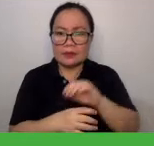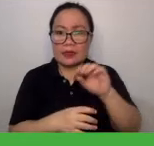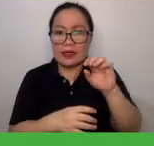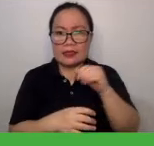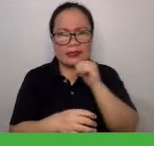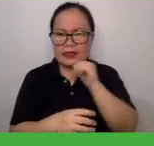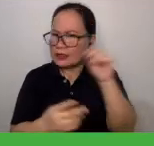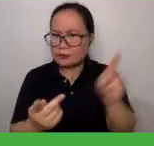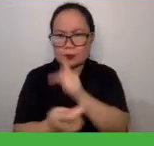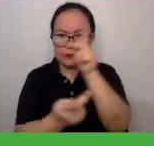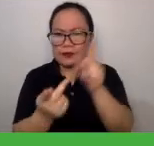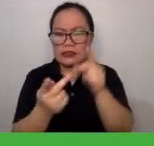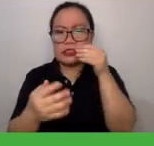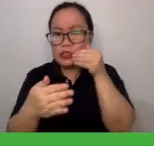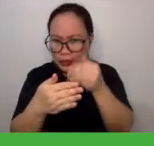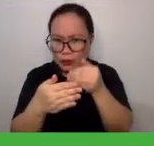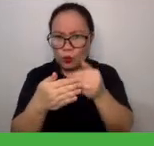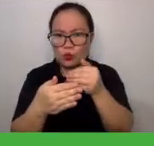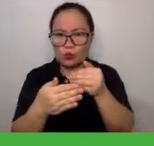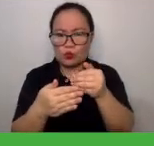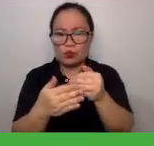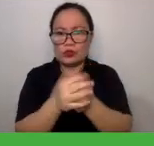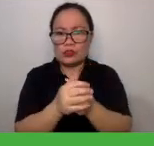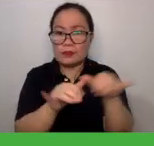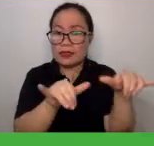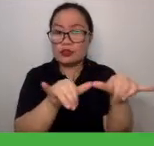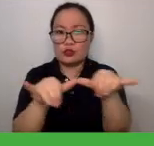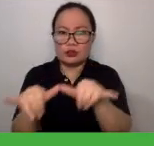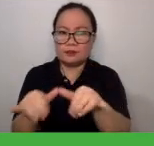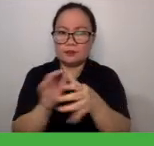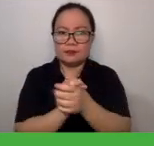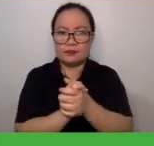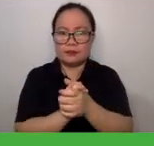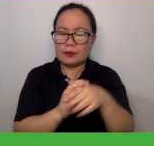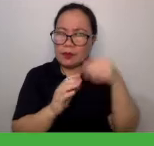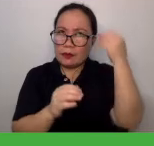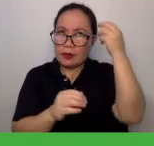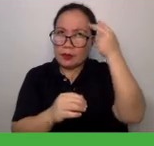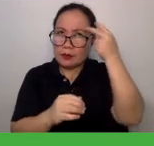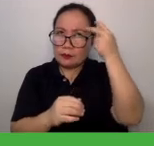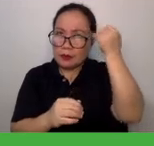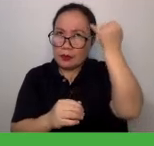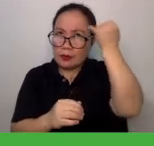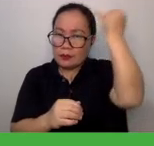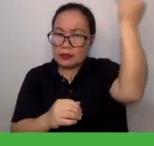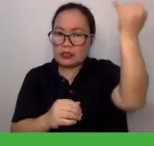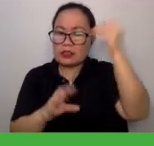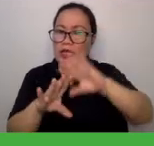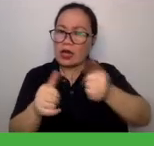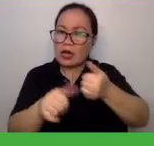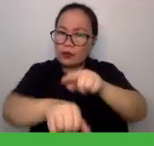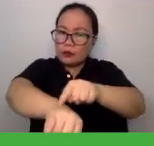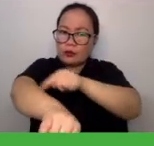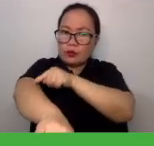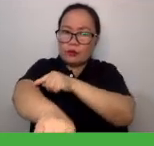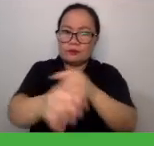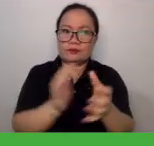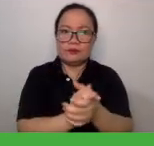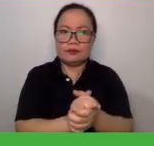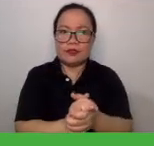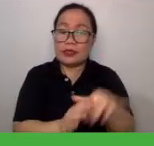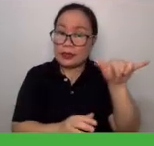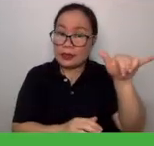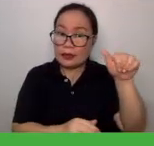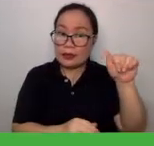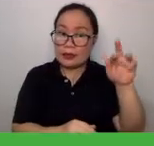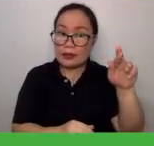para ma-visualize lang natin gaano siya kahaba. Okay? And then, for 1 yard, so kagaya na pinakita ko kanina, that is